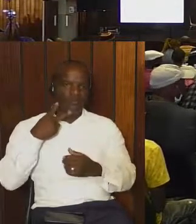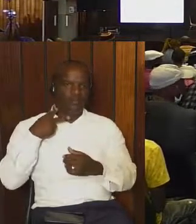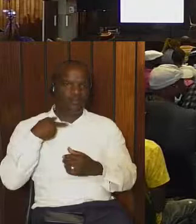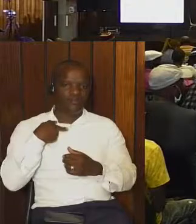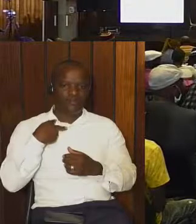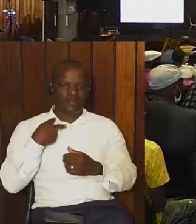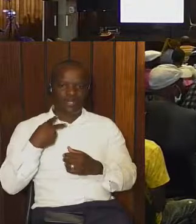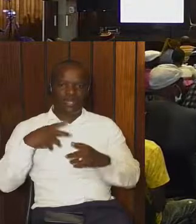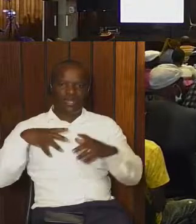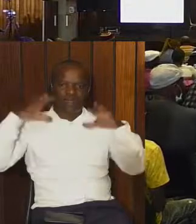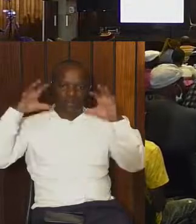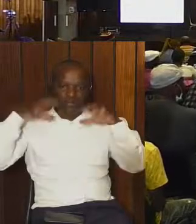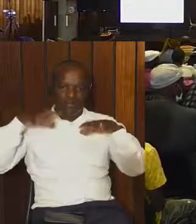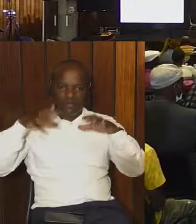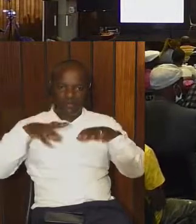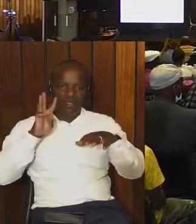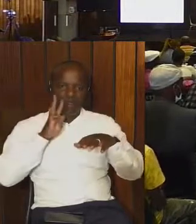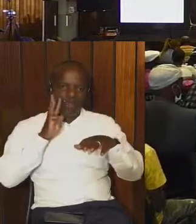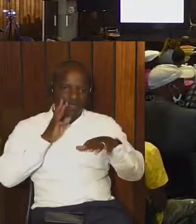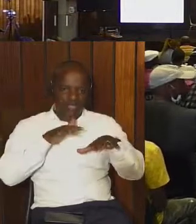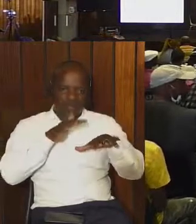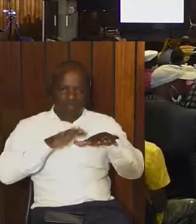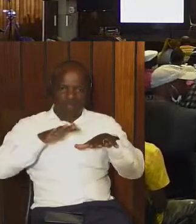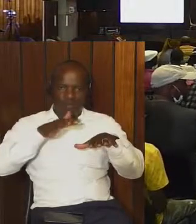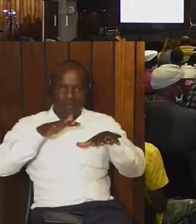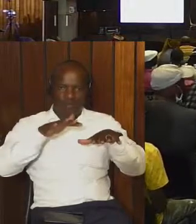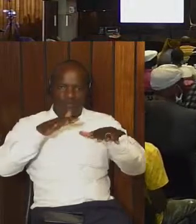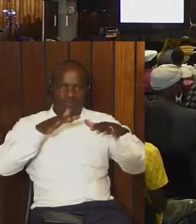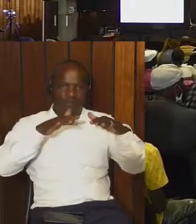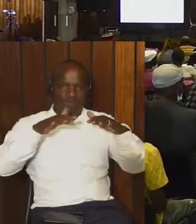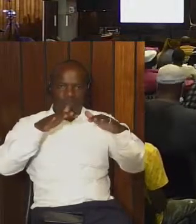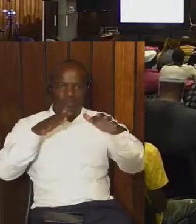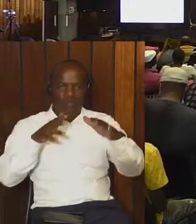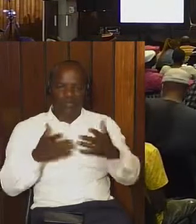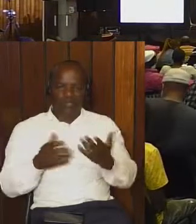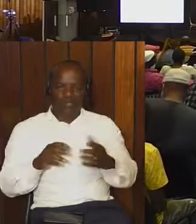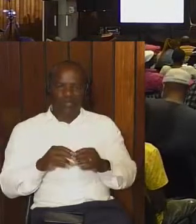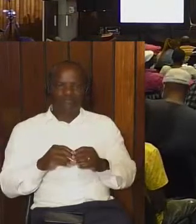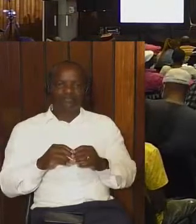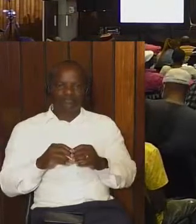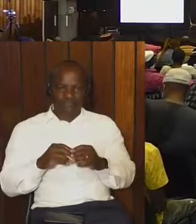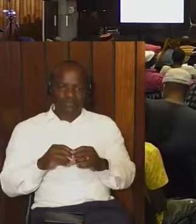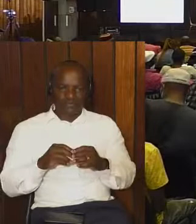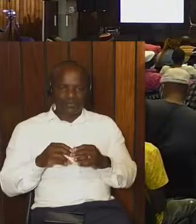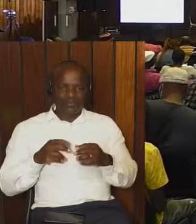tlala metsi. Re na le foro